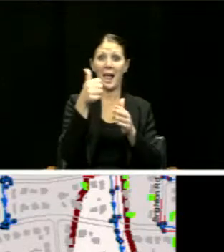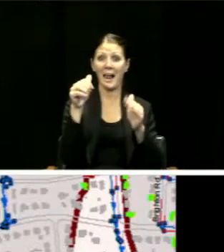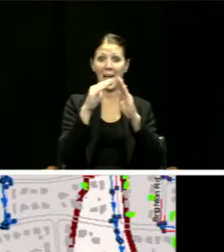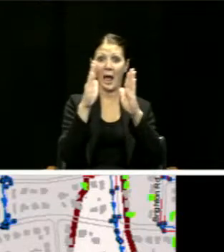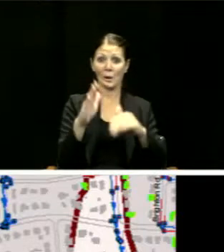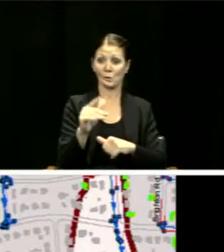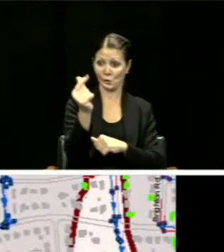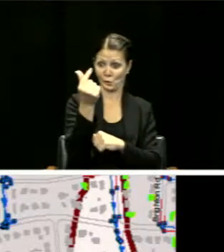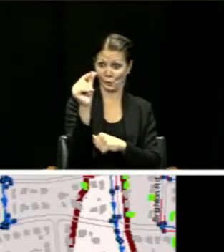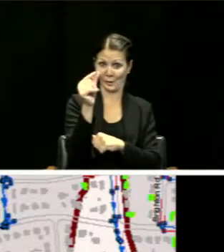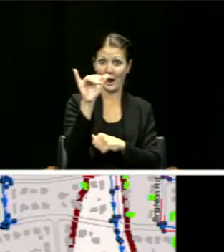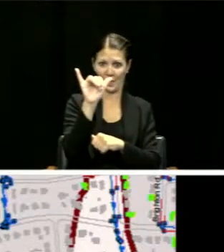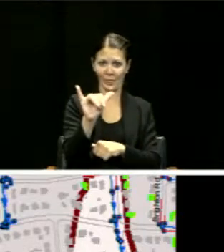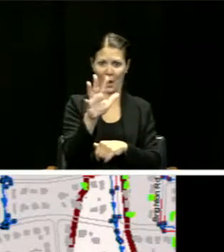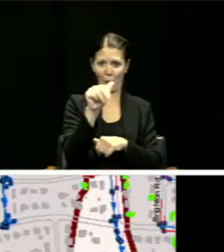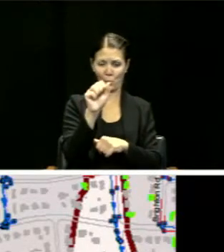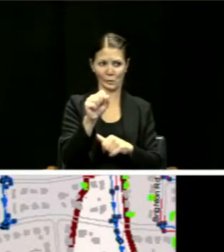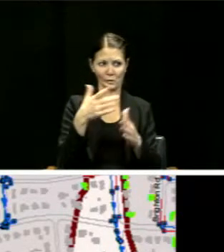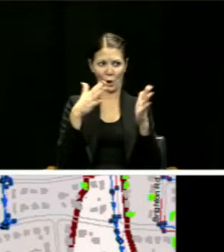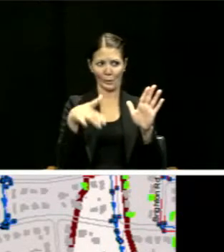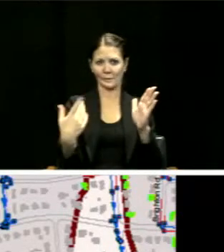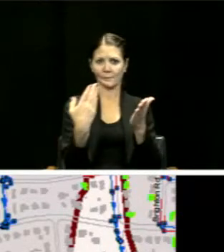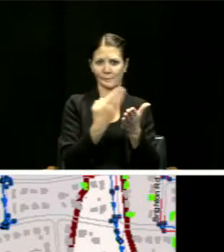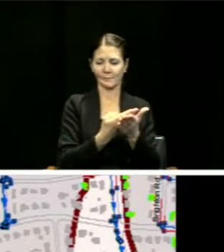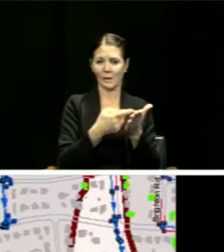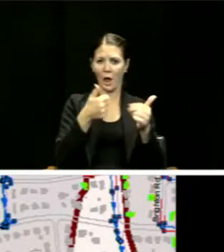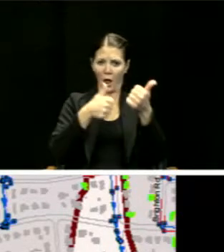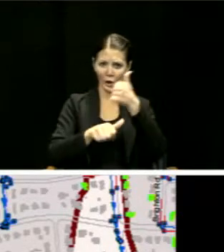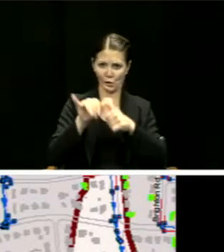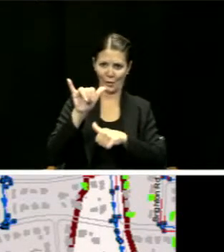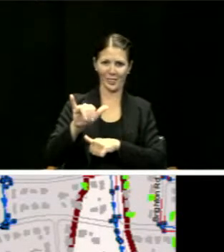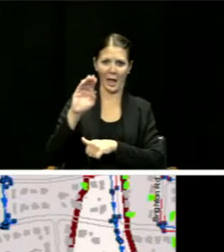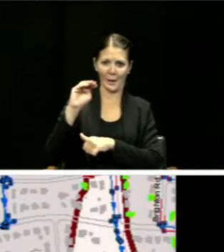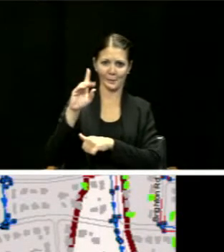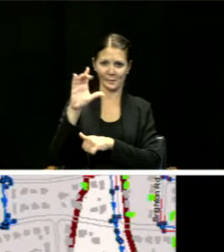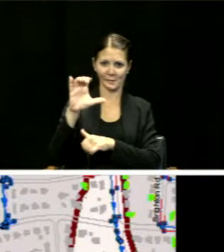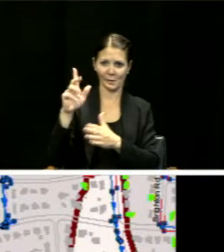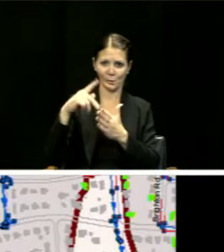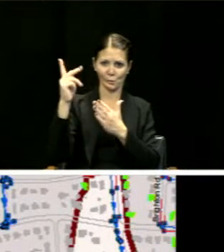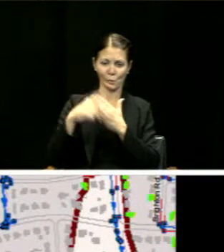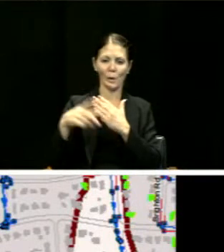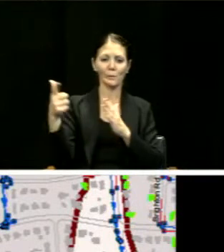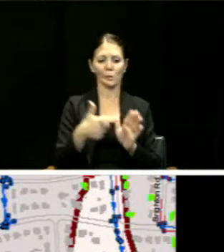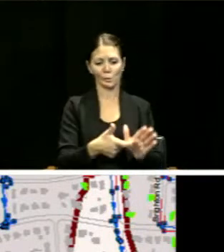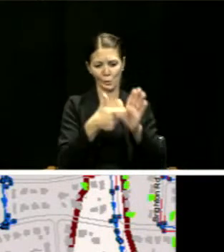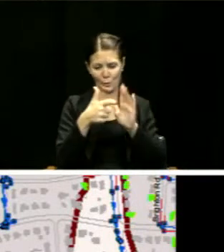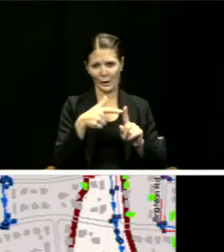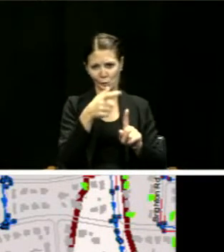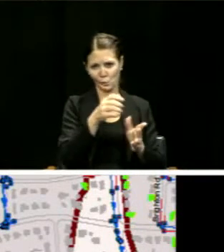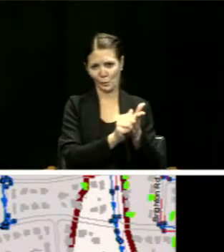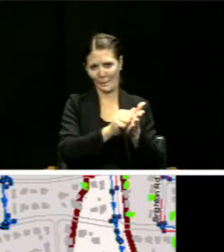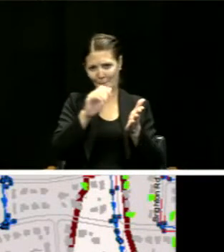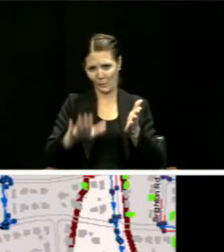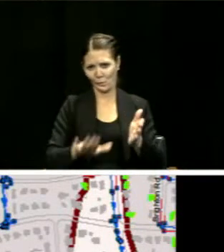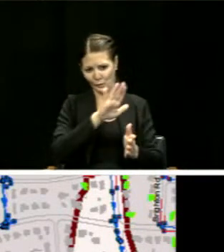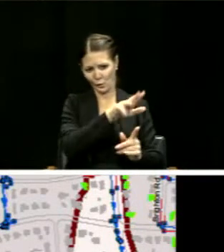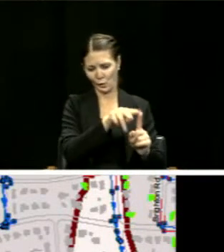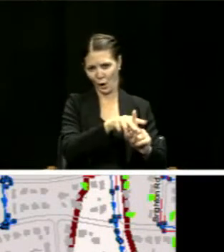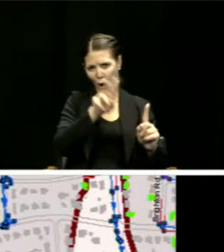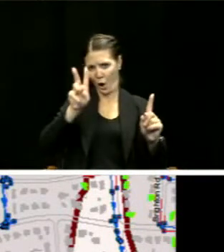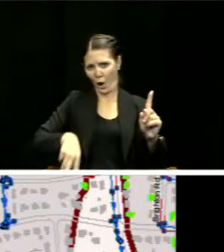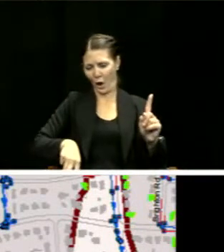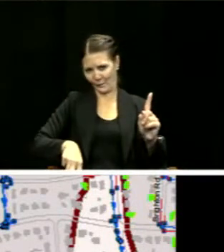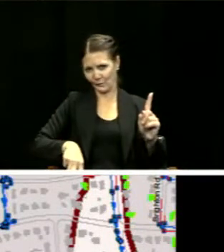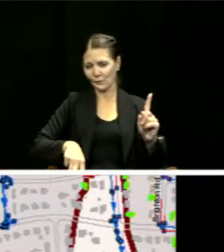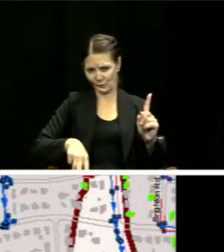been identified under that MDC program as requiring inflow removal.